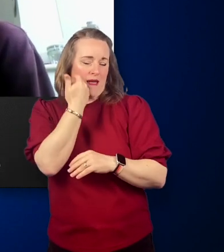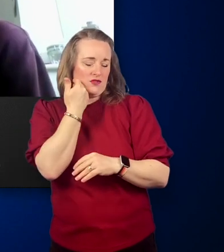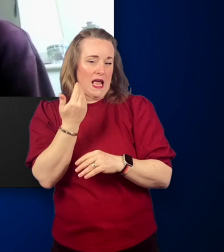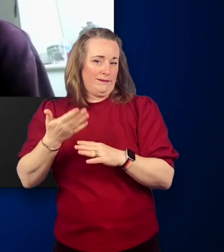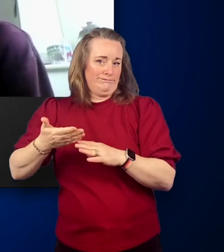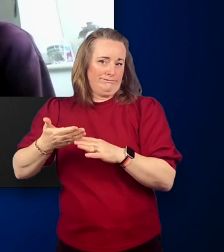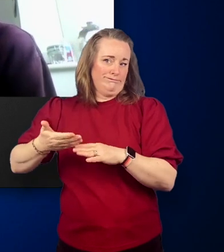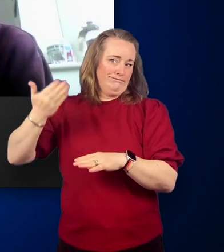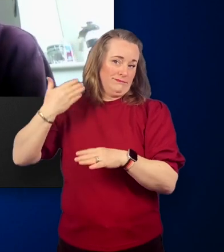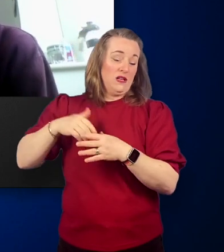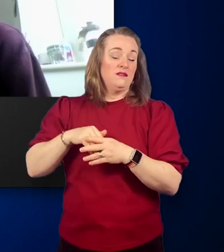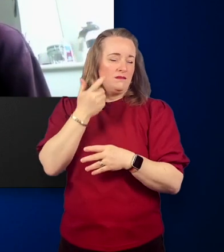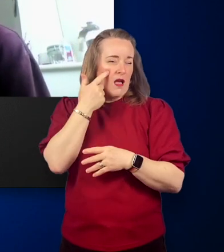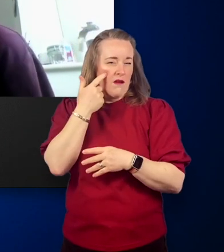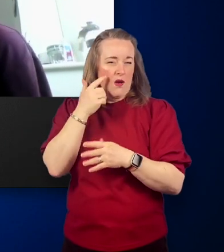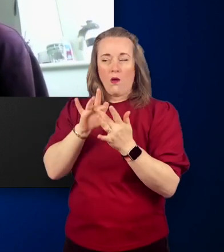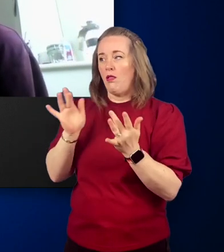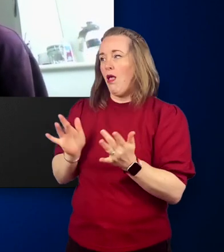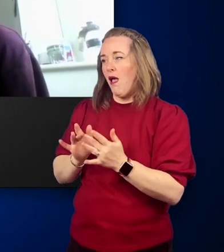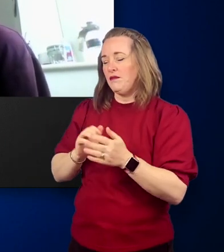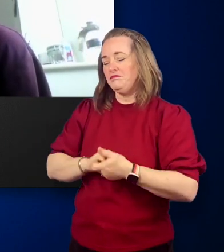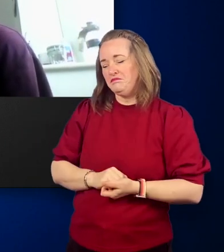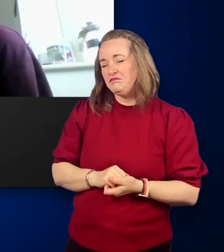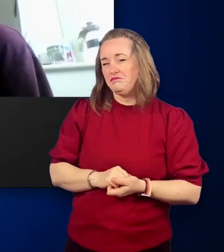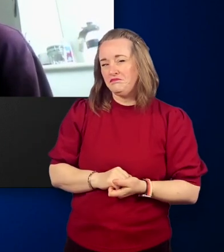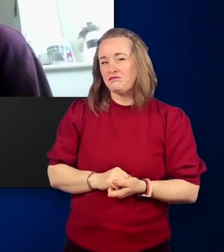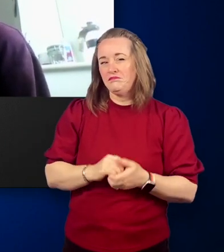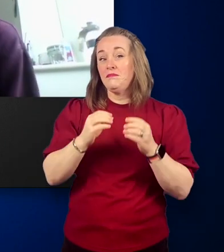check that out. Also,